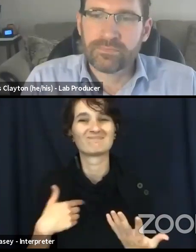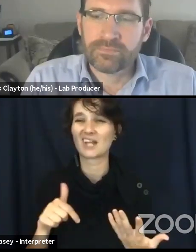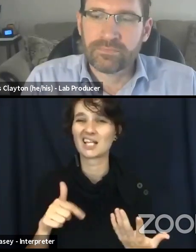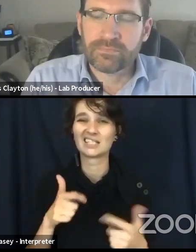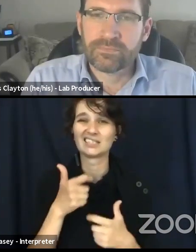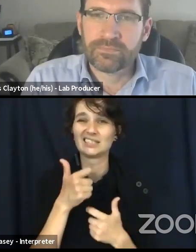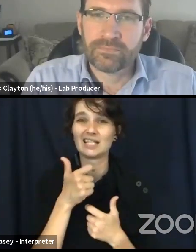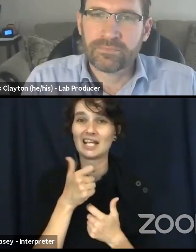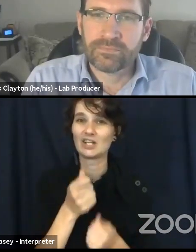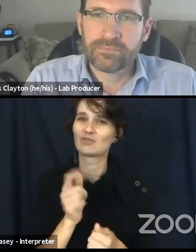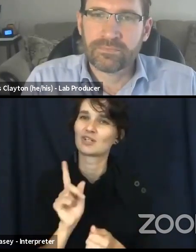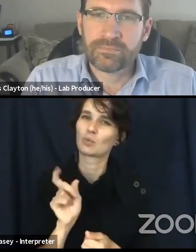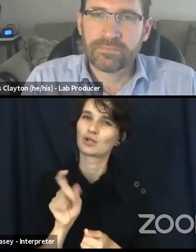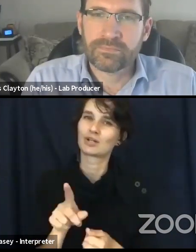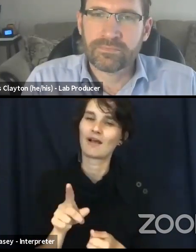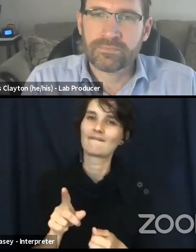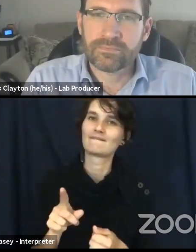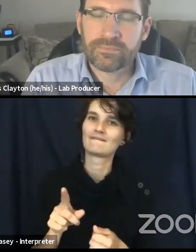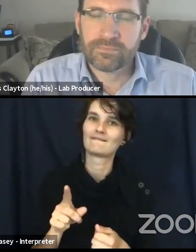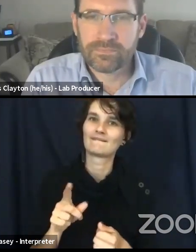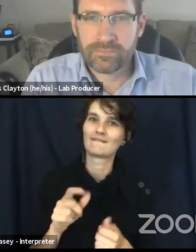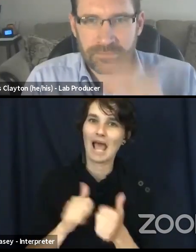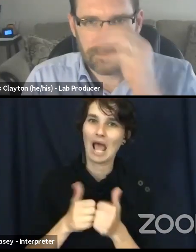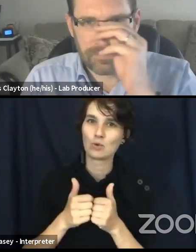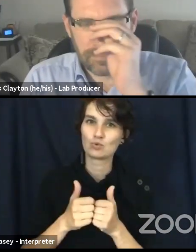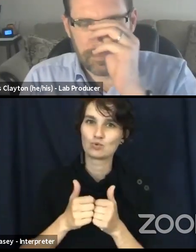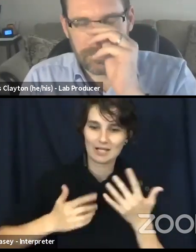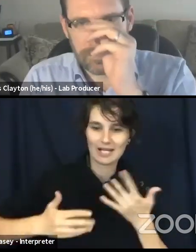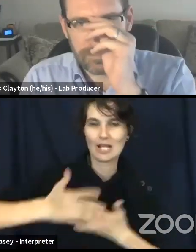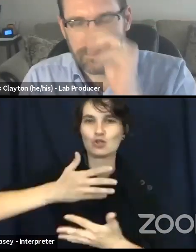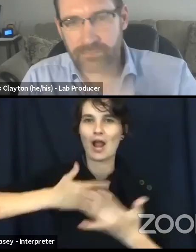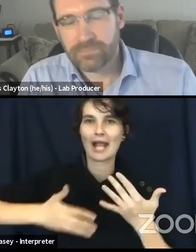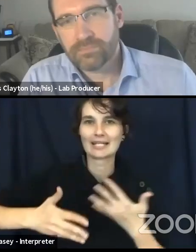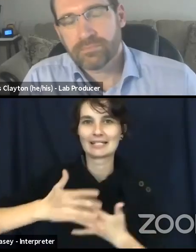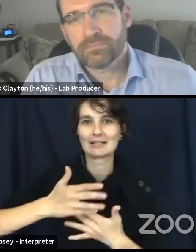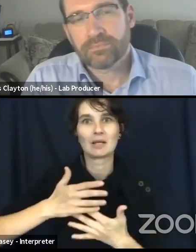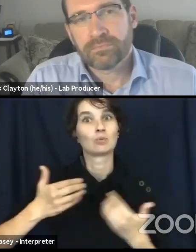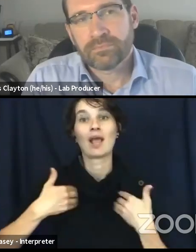it's an interesting question of interactivity, because there's also so much content in the world right now. And